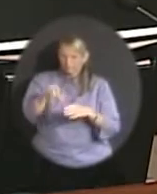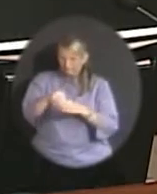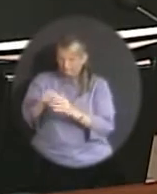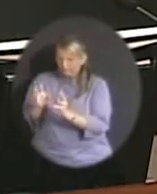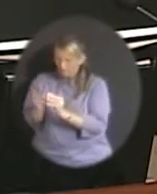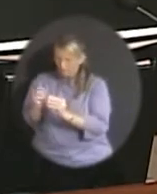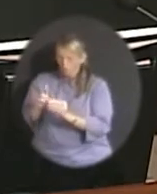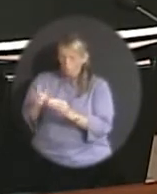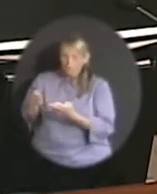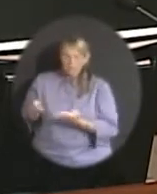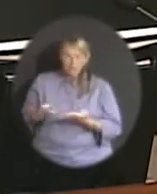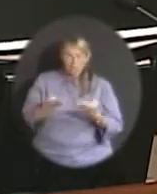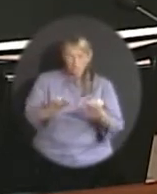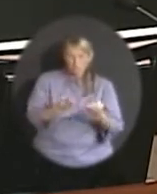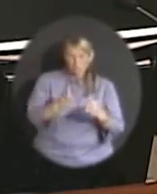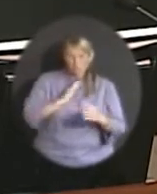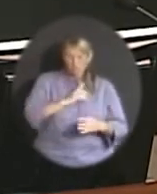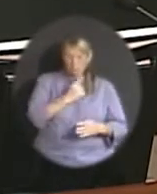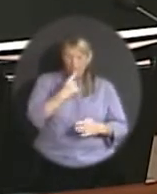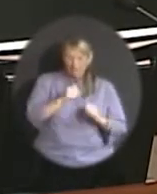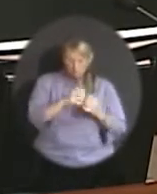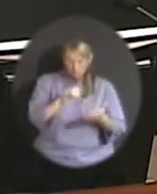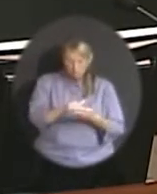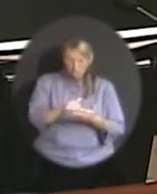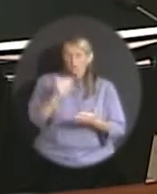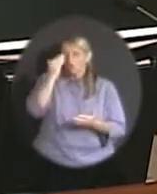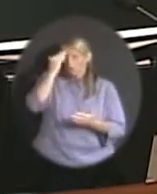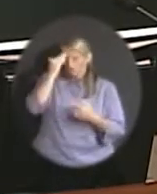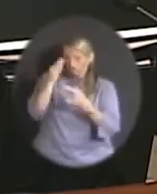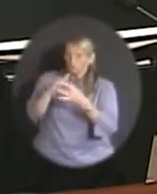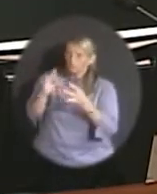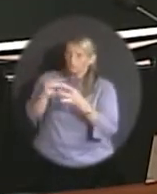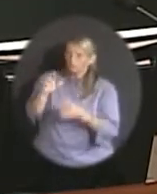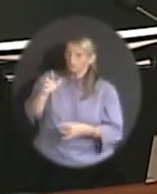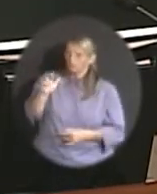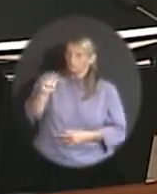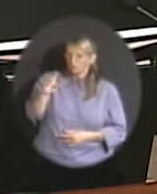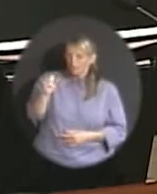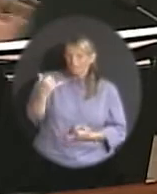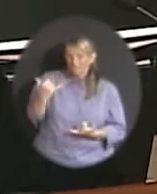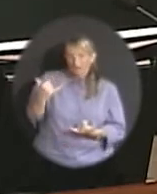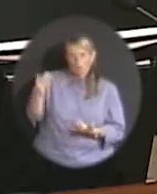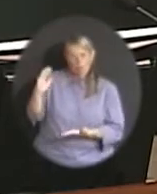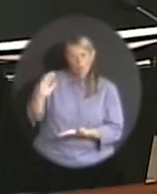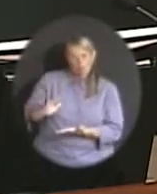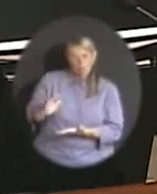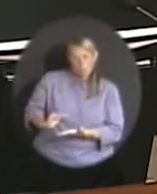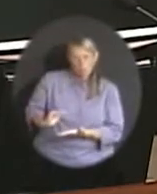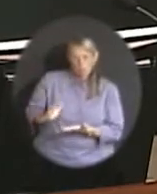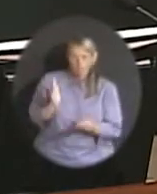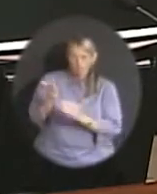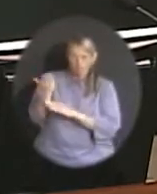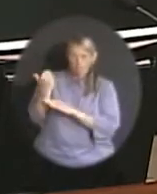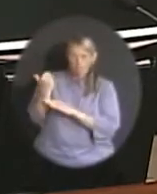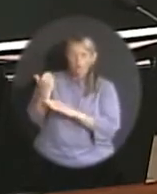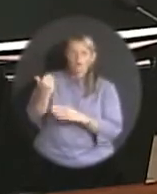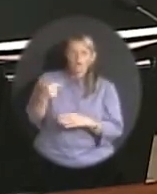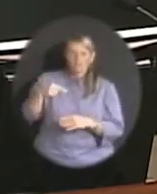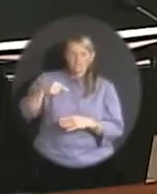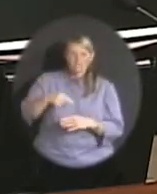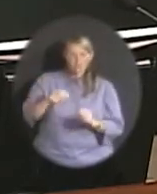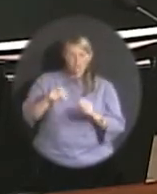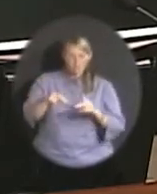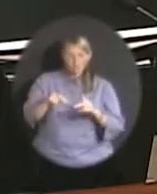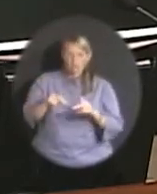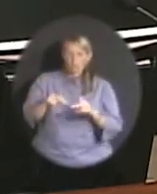to the board and say, okay, is this a time to look at it? Knowing, as you mentioned, rates are about as low as they'll ever be. Is this an opportunity for us to do some refinancing at that